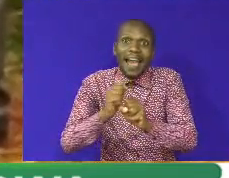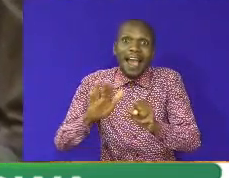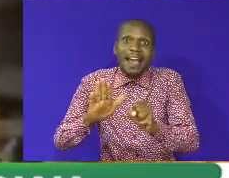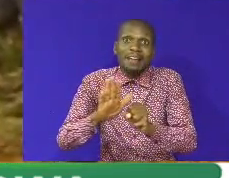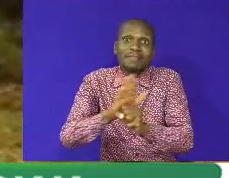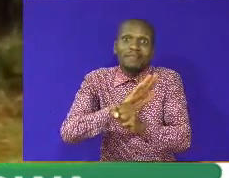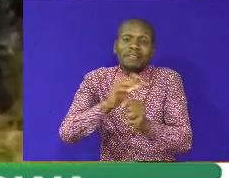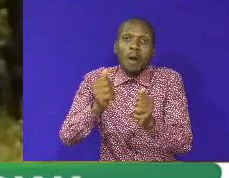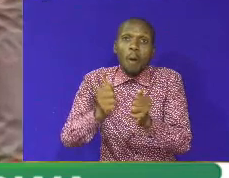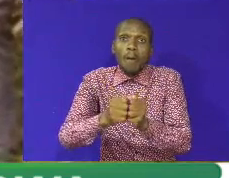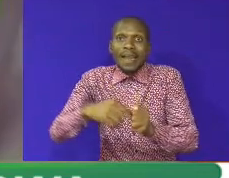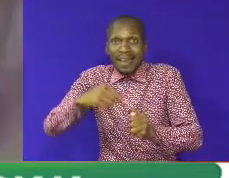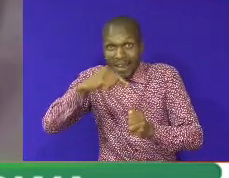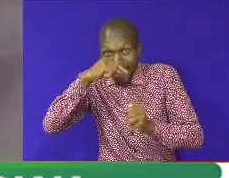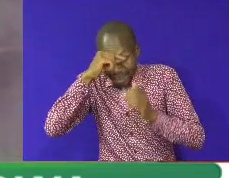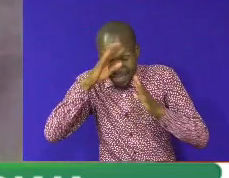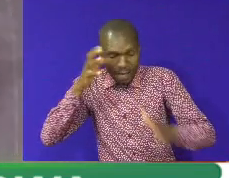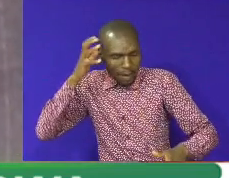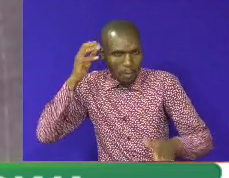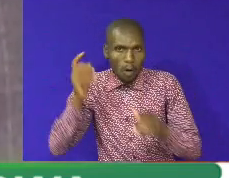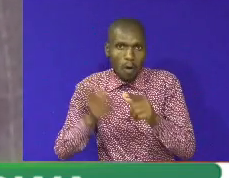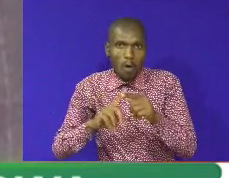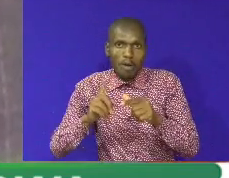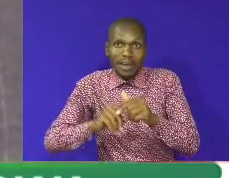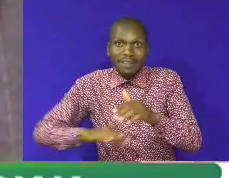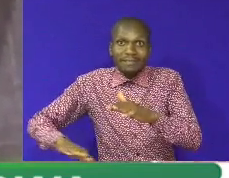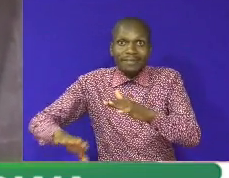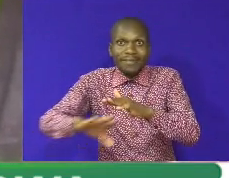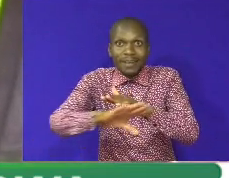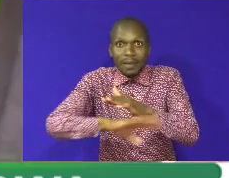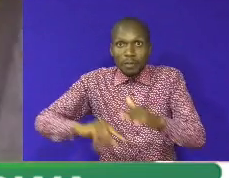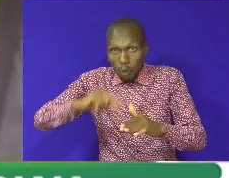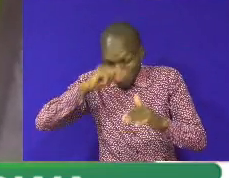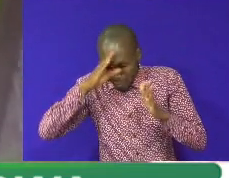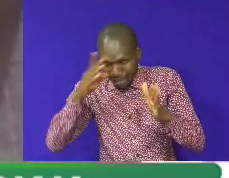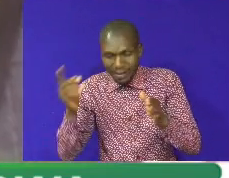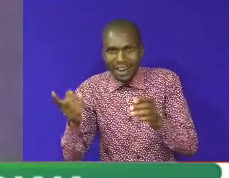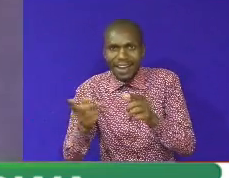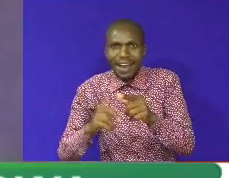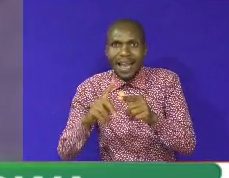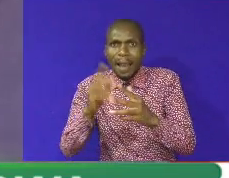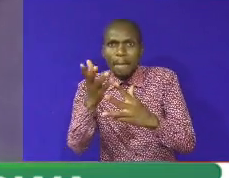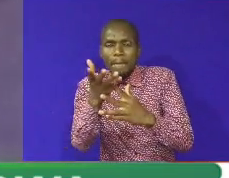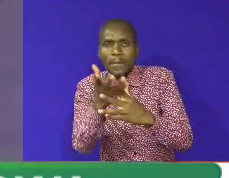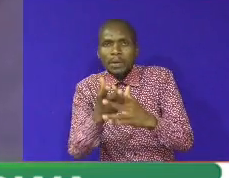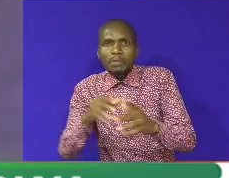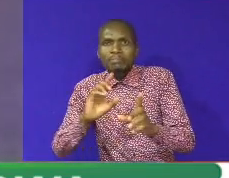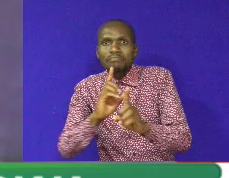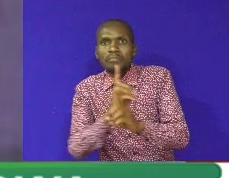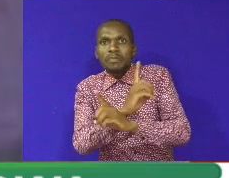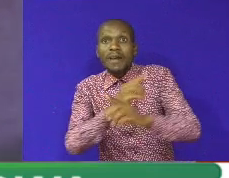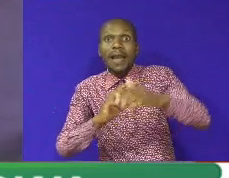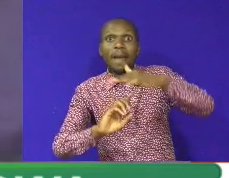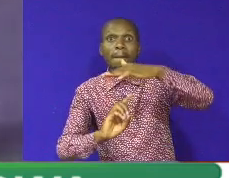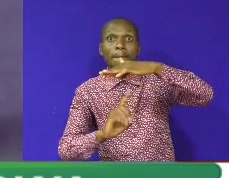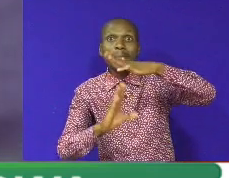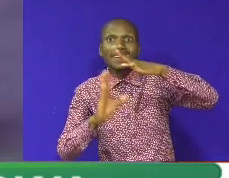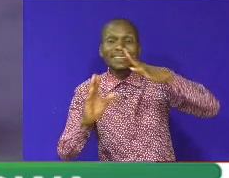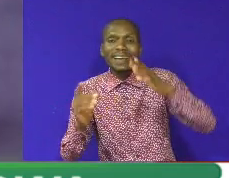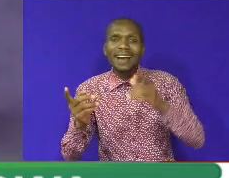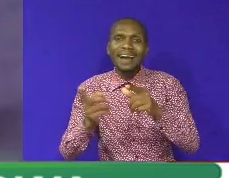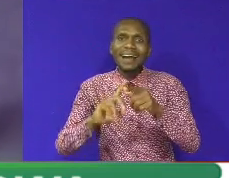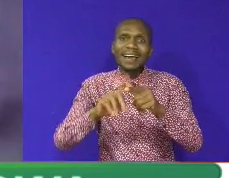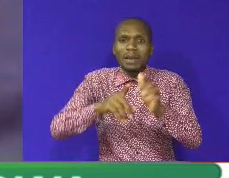ya Kisii Paul Simba Arati omukonyi oye daktari Robert Munda katia waziri aabe county ya Kisii